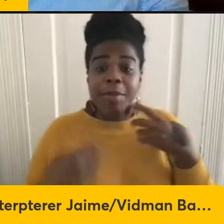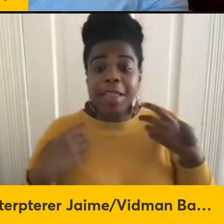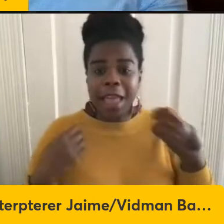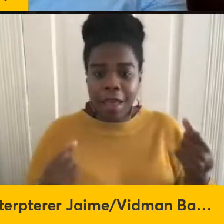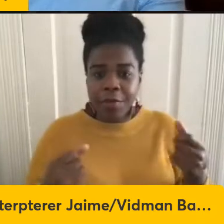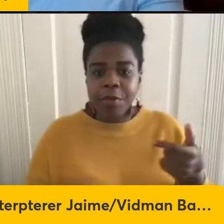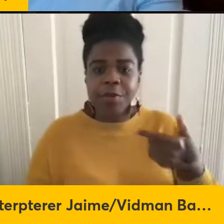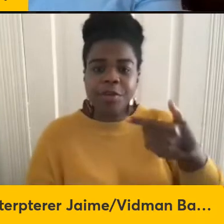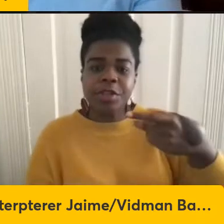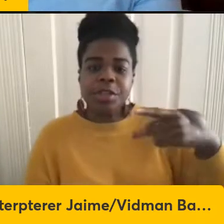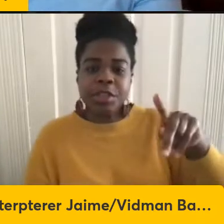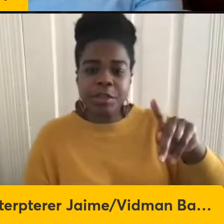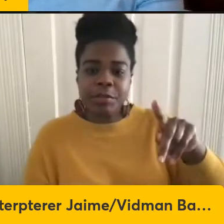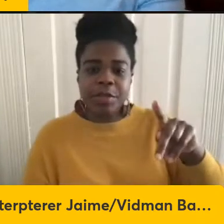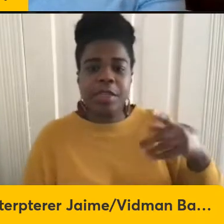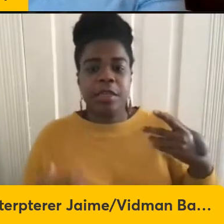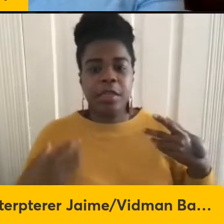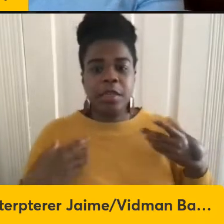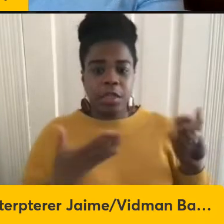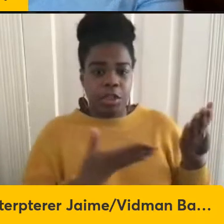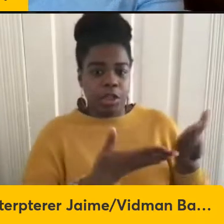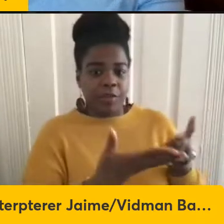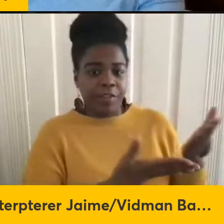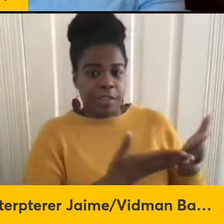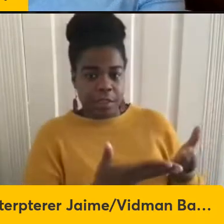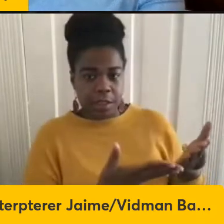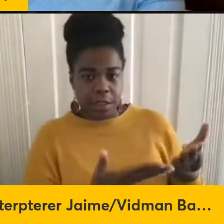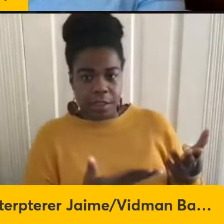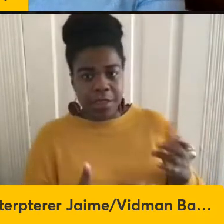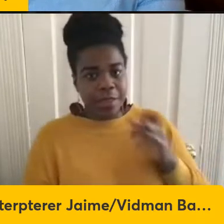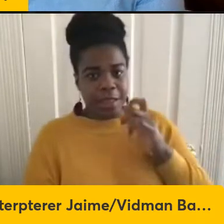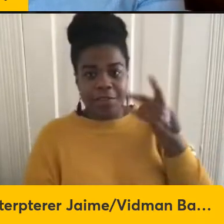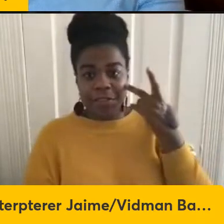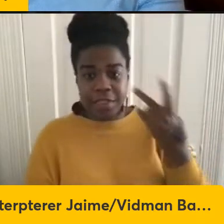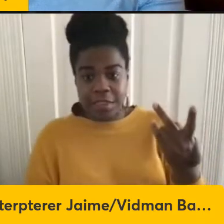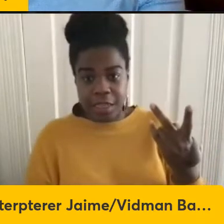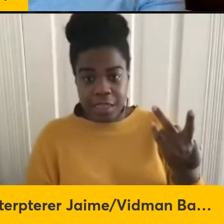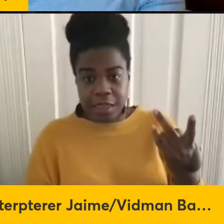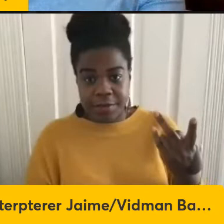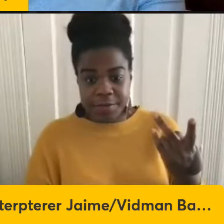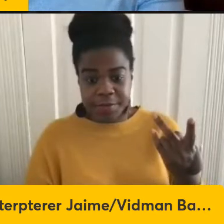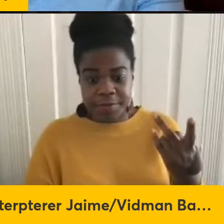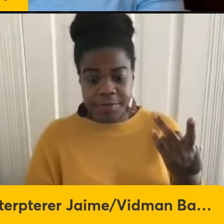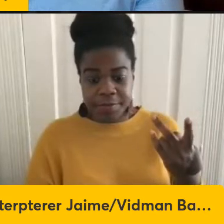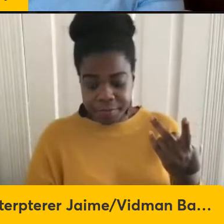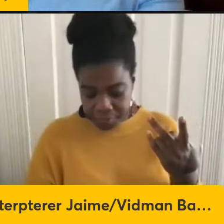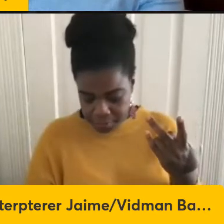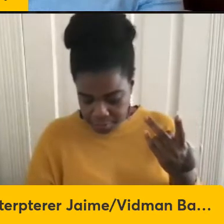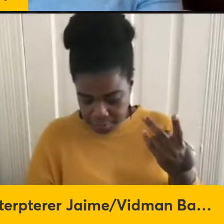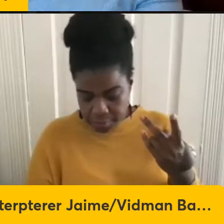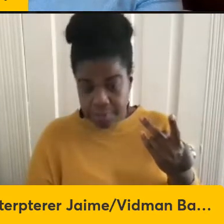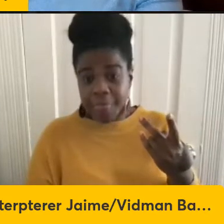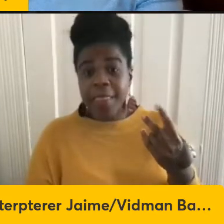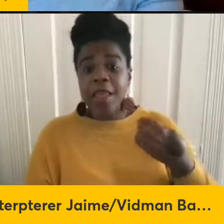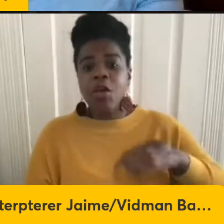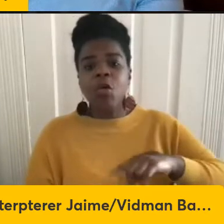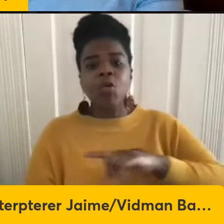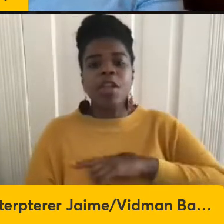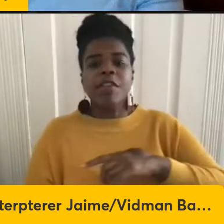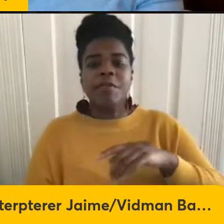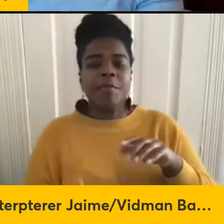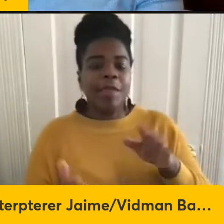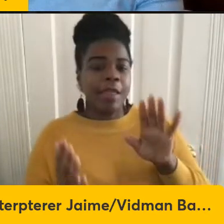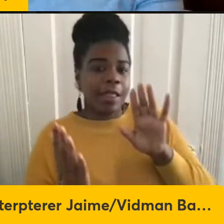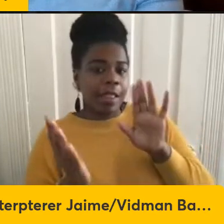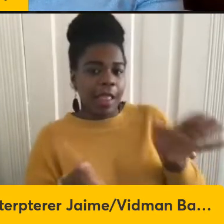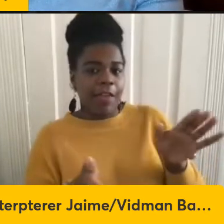GP services. They haven't really seen us, you know, and therefore we have been left behind. So where